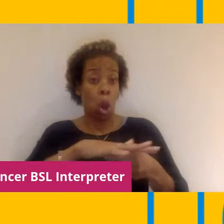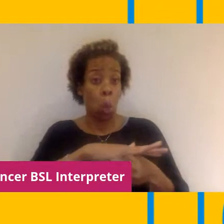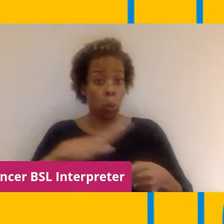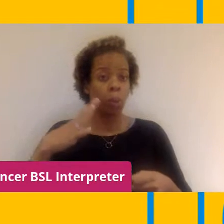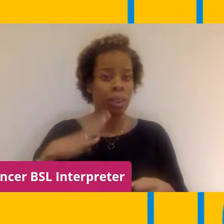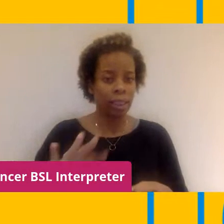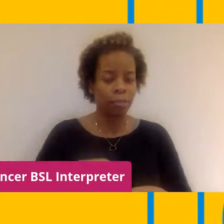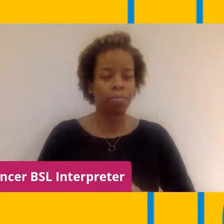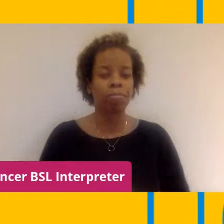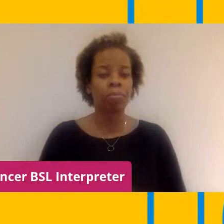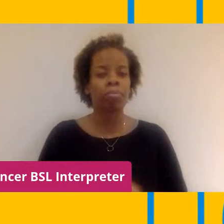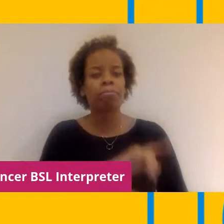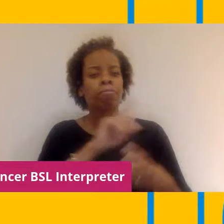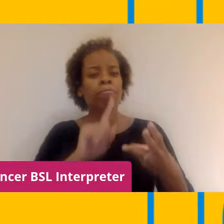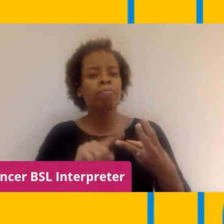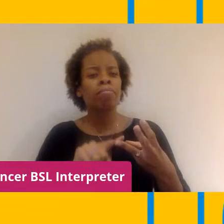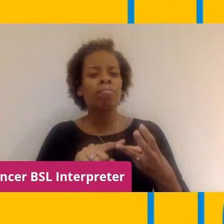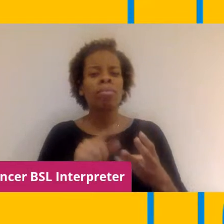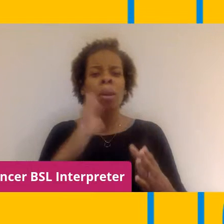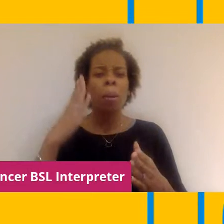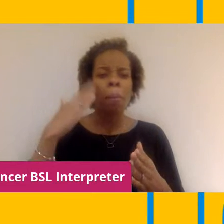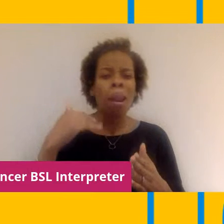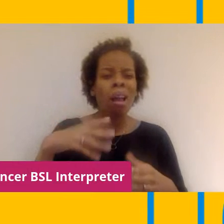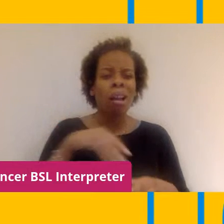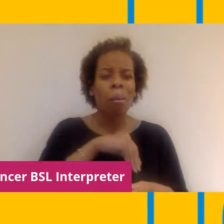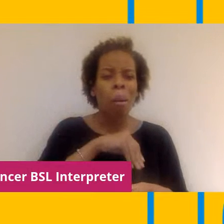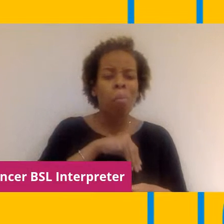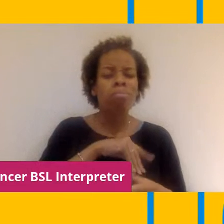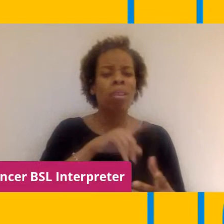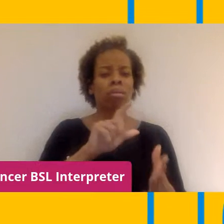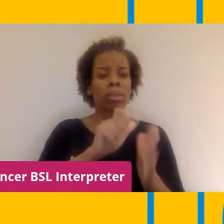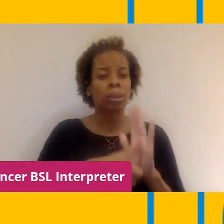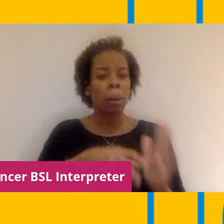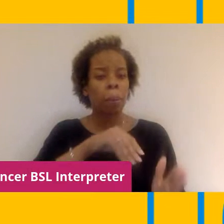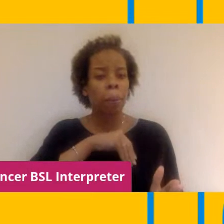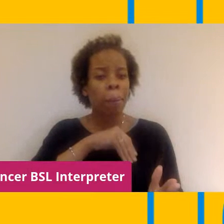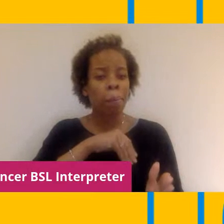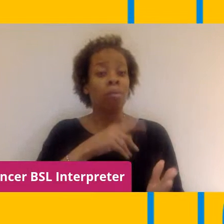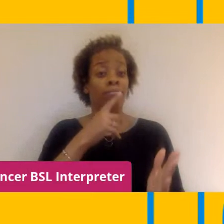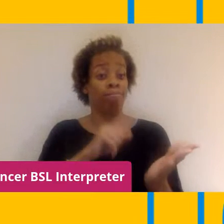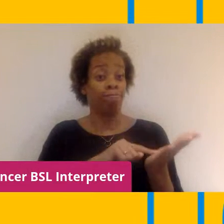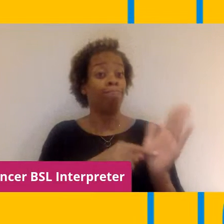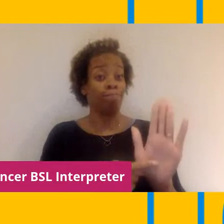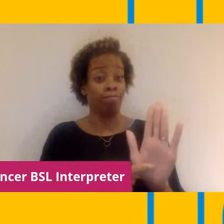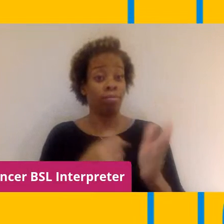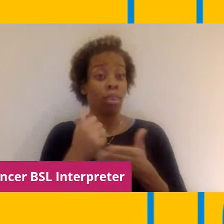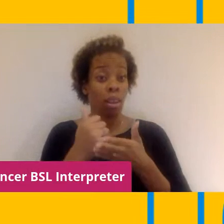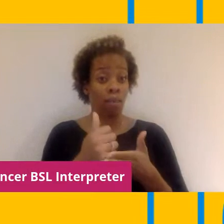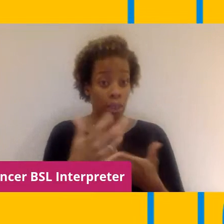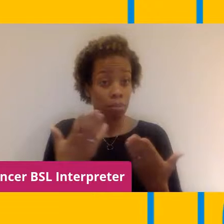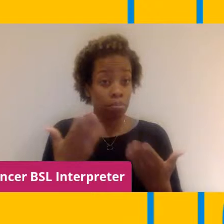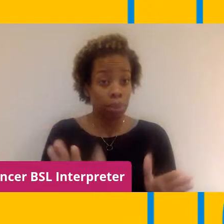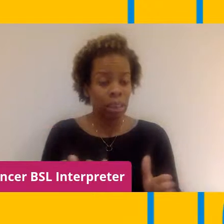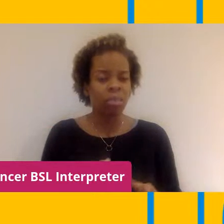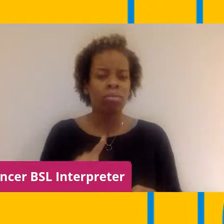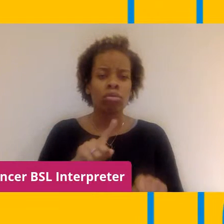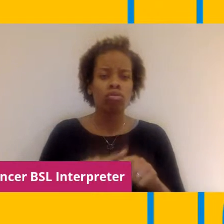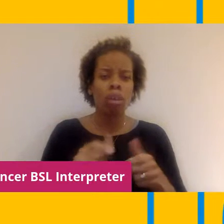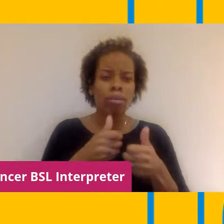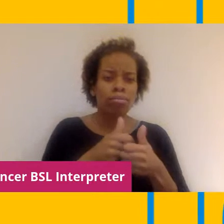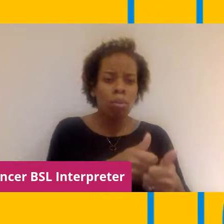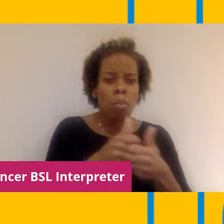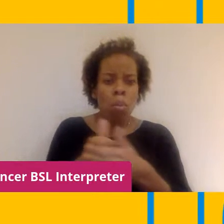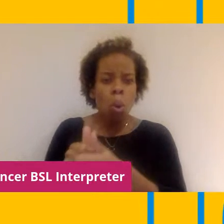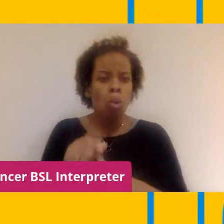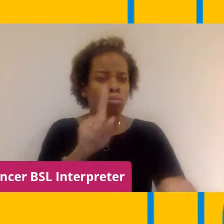advice for Black members and disabled members around risk assessment and the equality impact of that to try and support branches